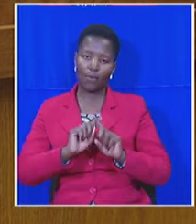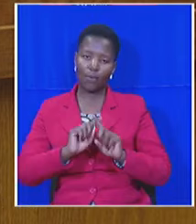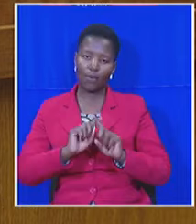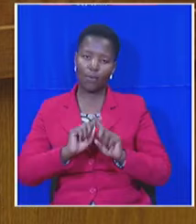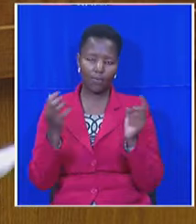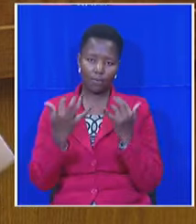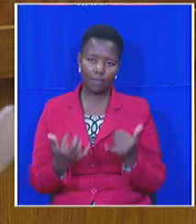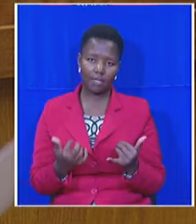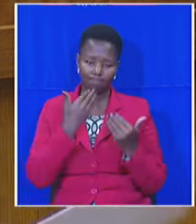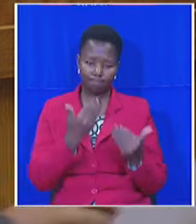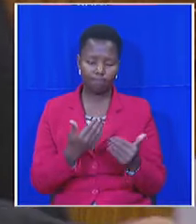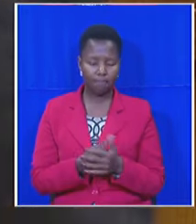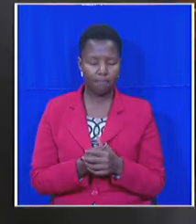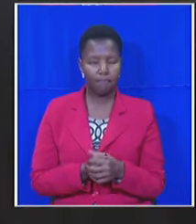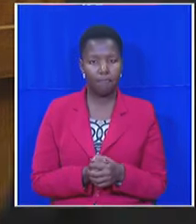budget. I thank you.